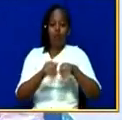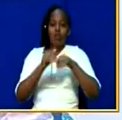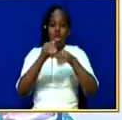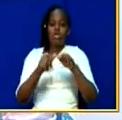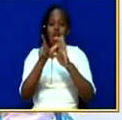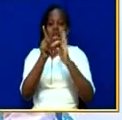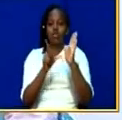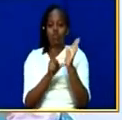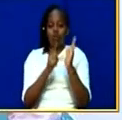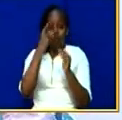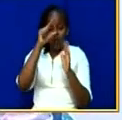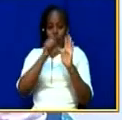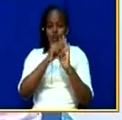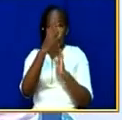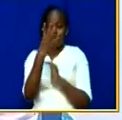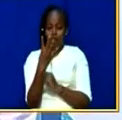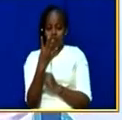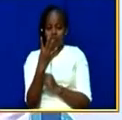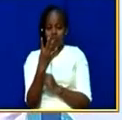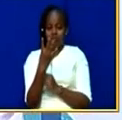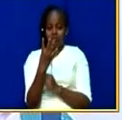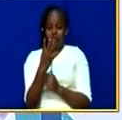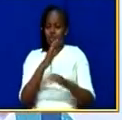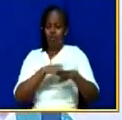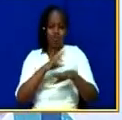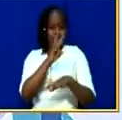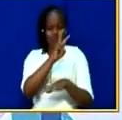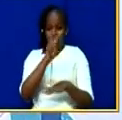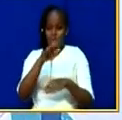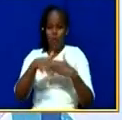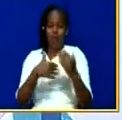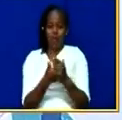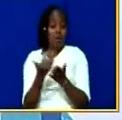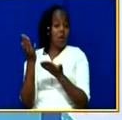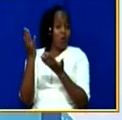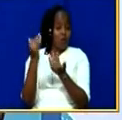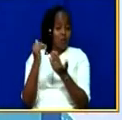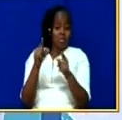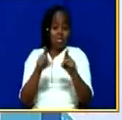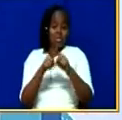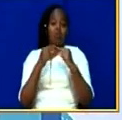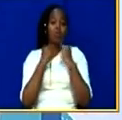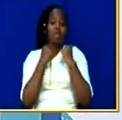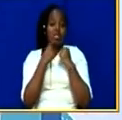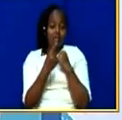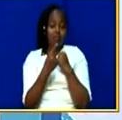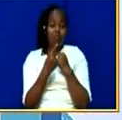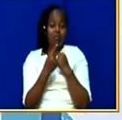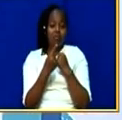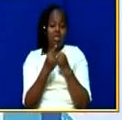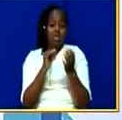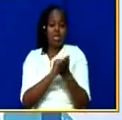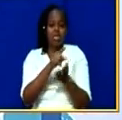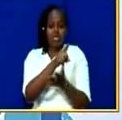Lesson for Grade 4. It's good to see you. And I hope Sami has not told you that you